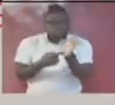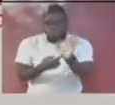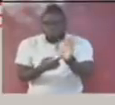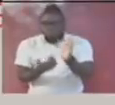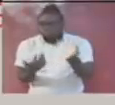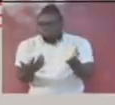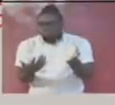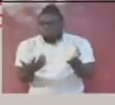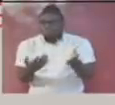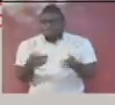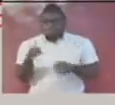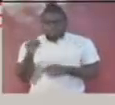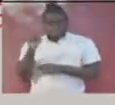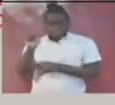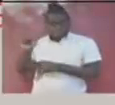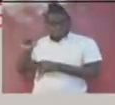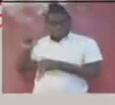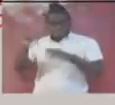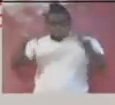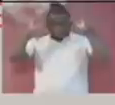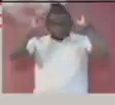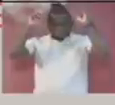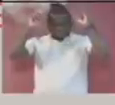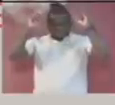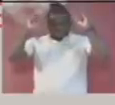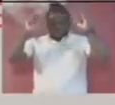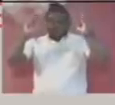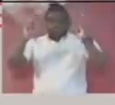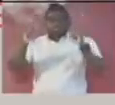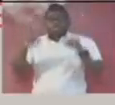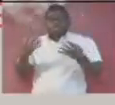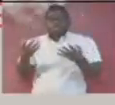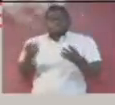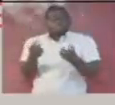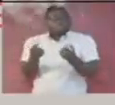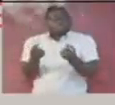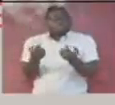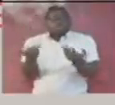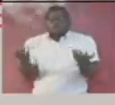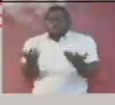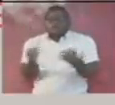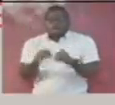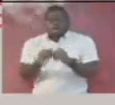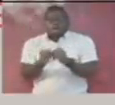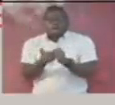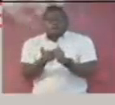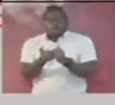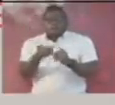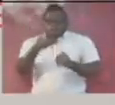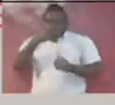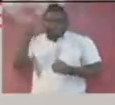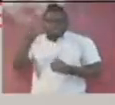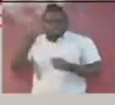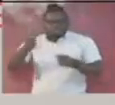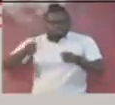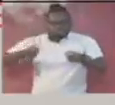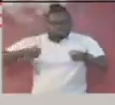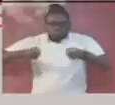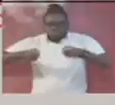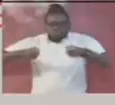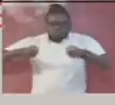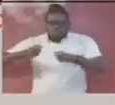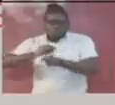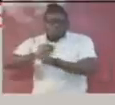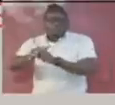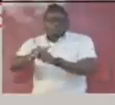Health's intention is as we move forward to a new phase in managing COVID-19. For the